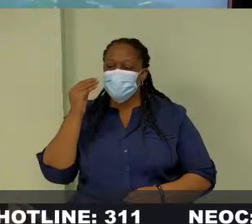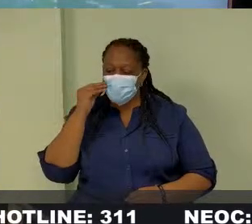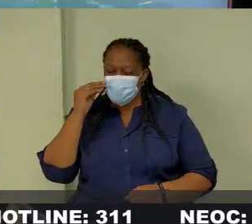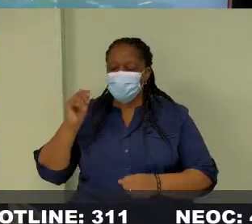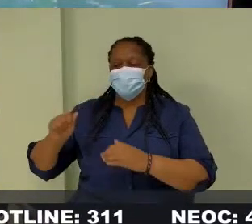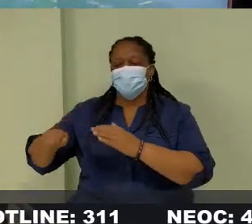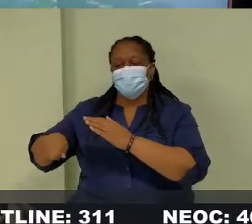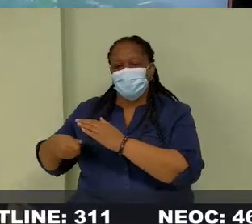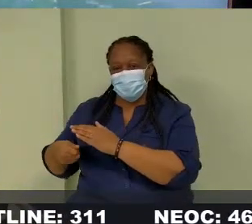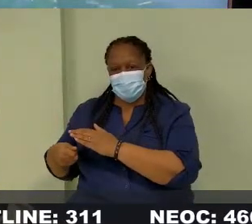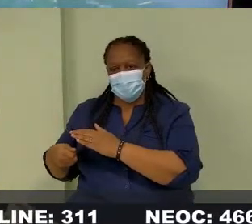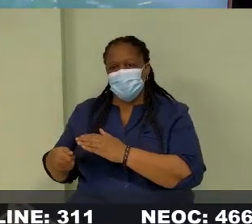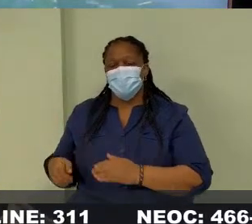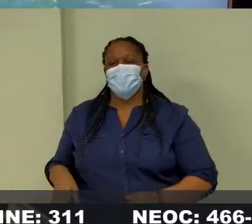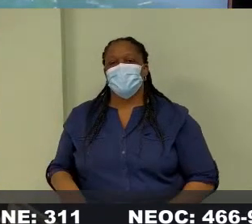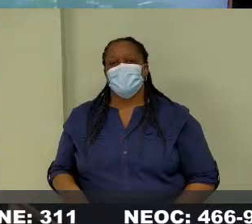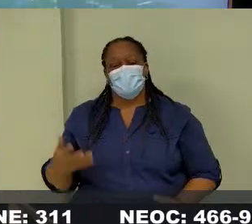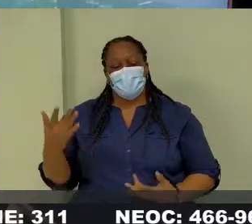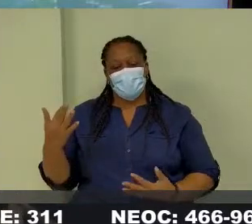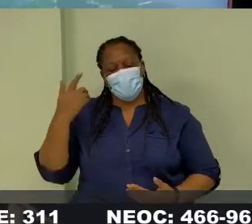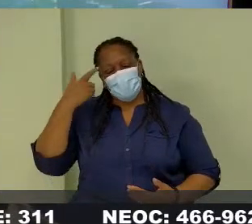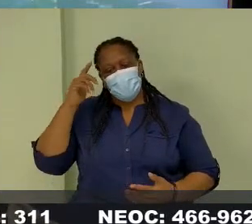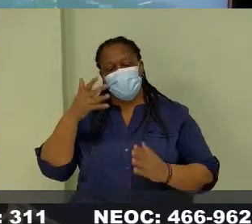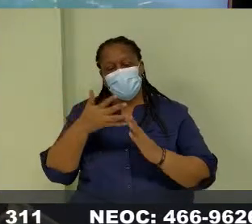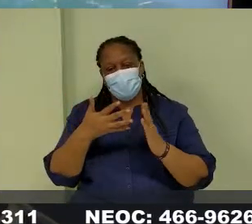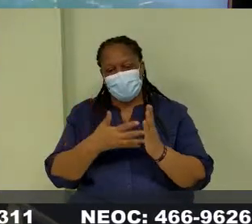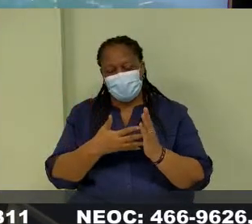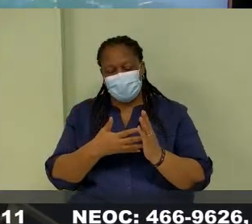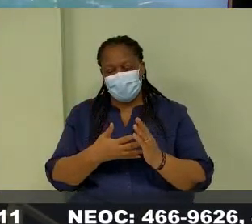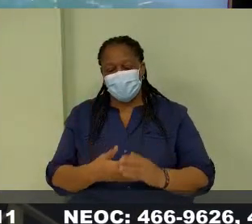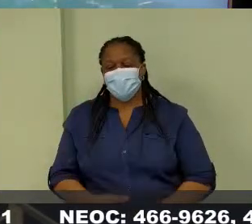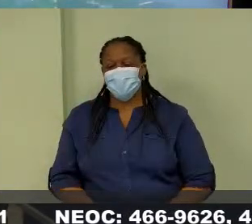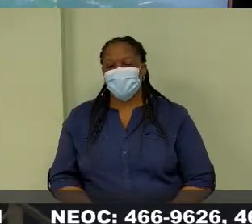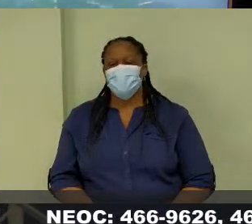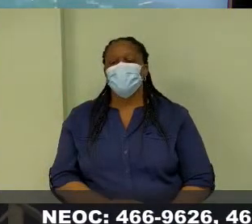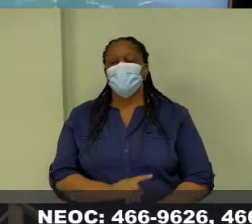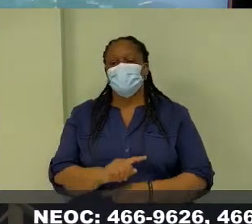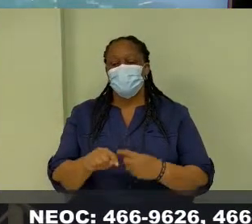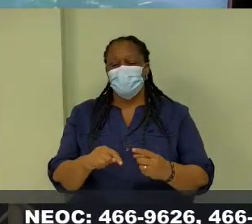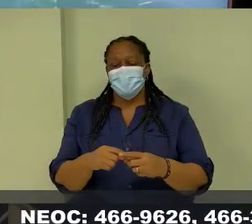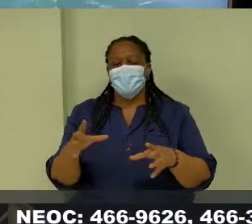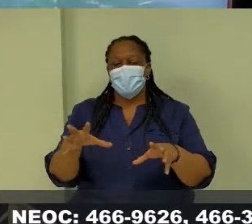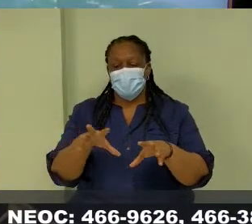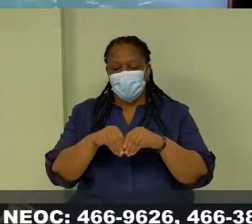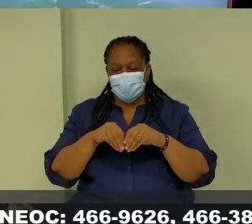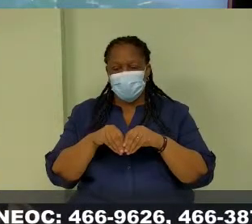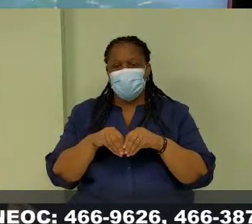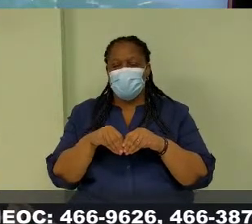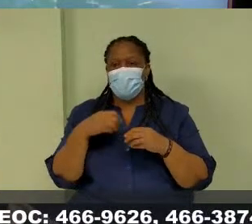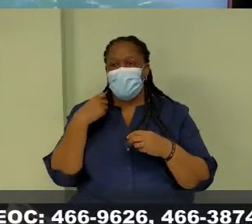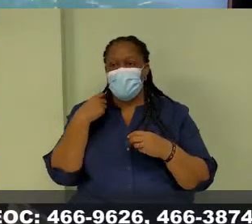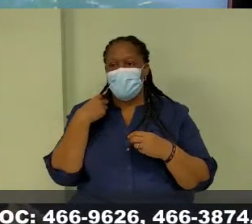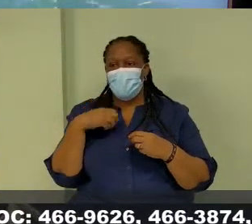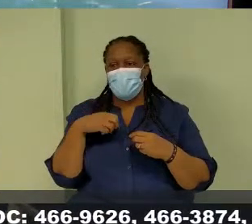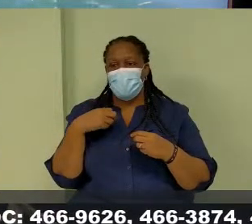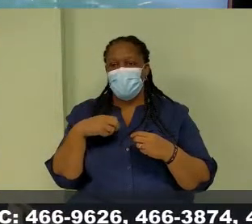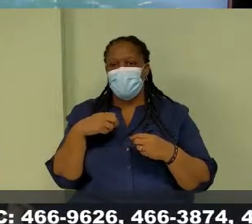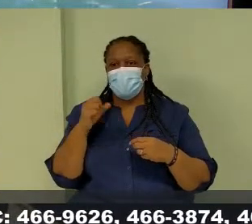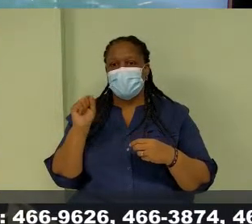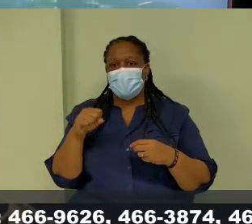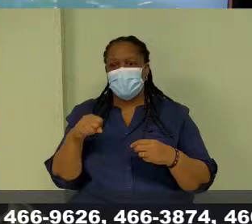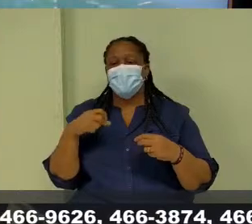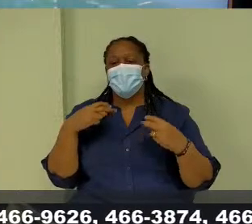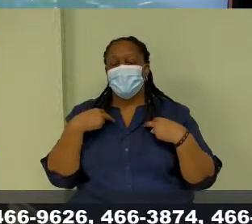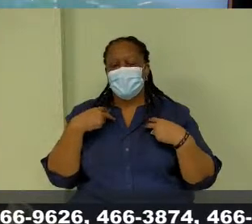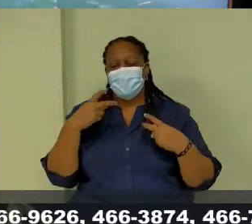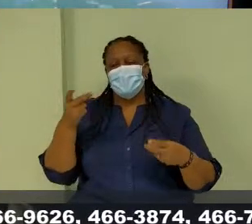isolation, awaiting results. Upon receiving their confirmed COVID-19 results, arrangements have been